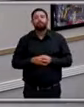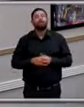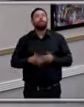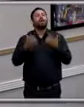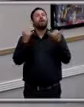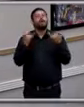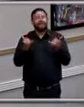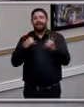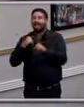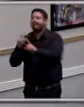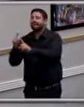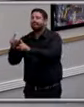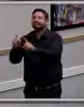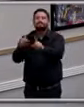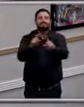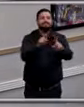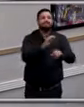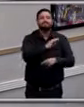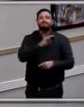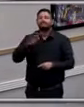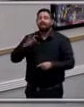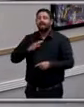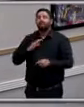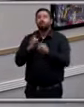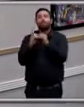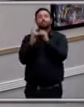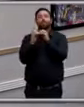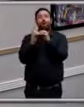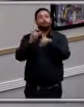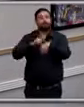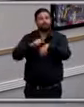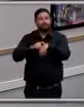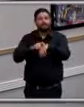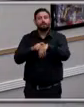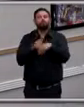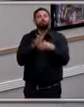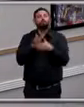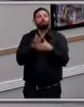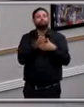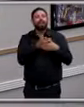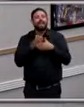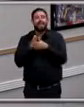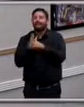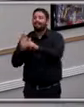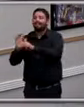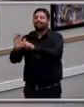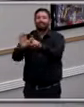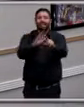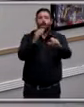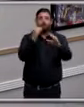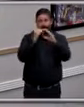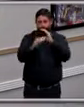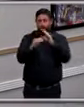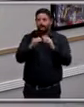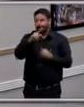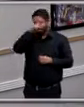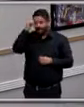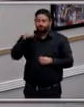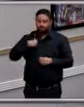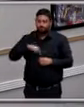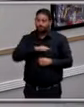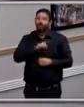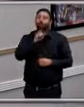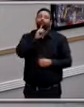each one of my senior staff members to please one more time share their email address, because we truly are